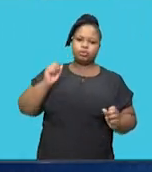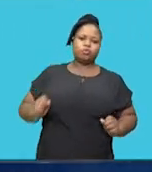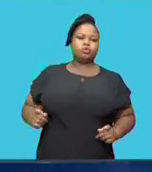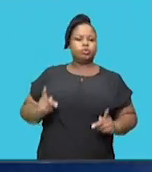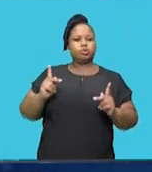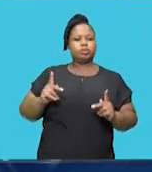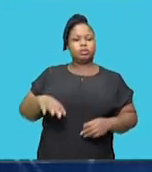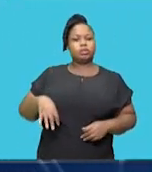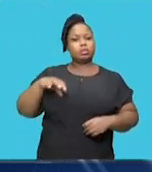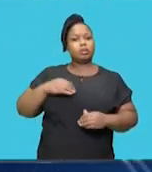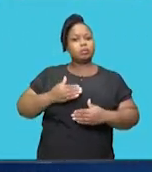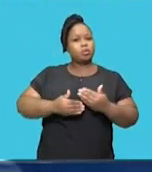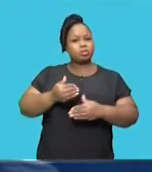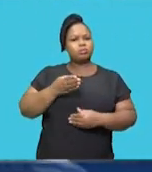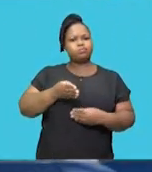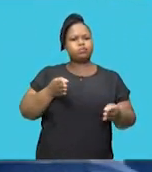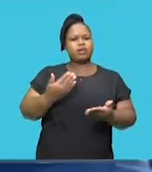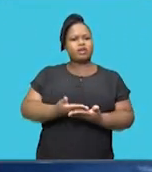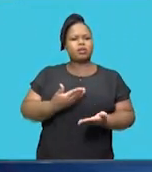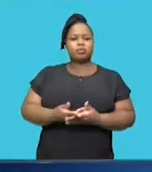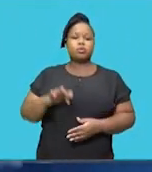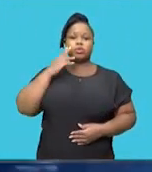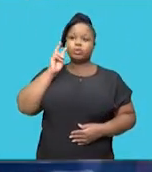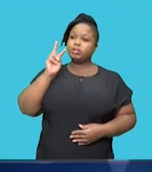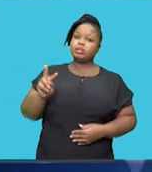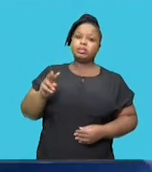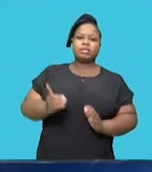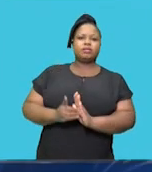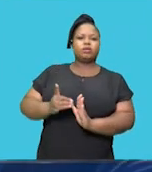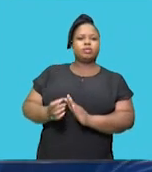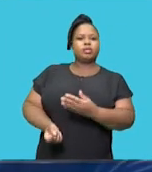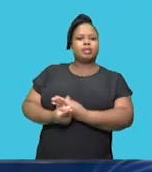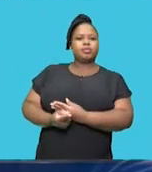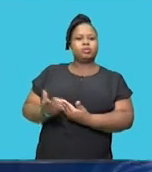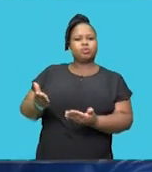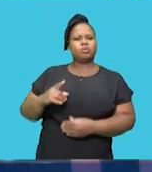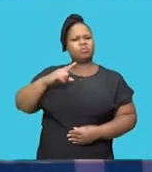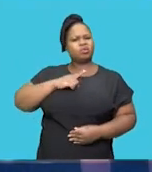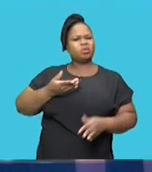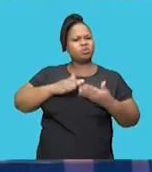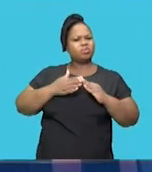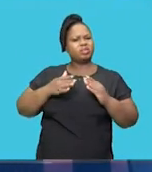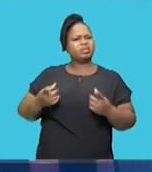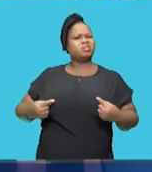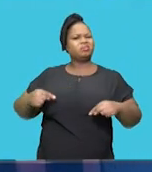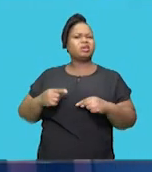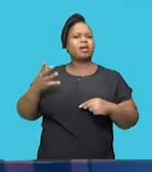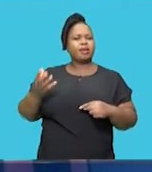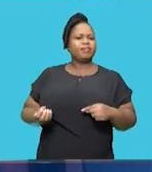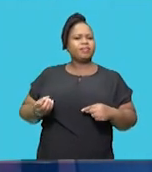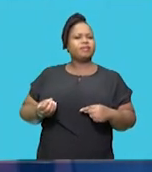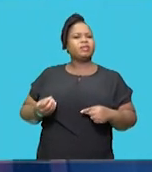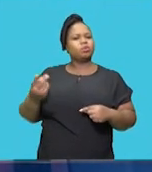and the processes available. Whenever you see development happening, it's because the community has